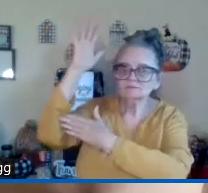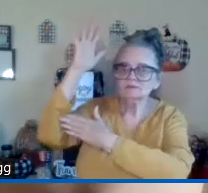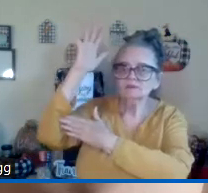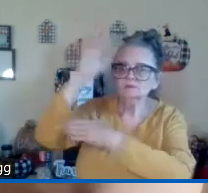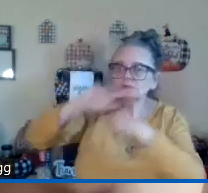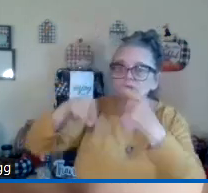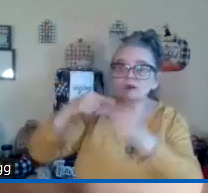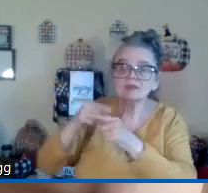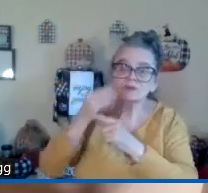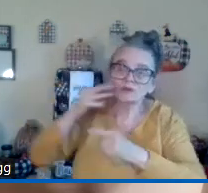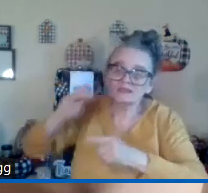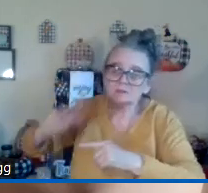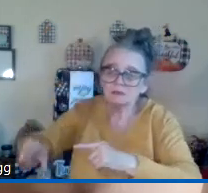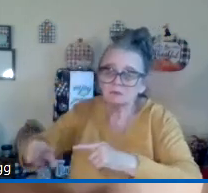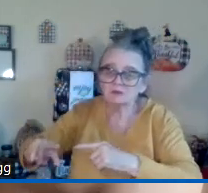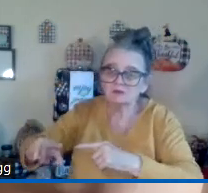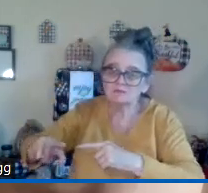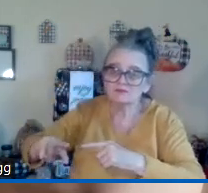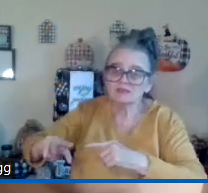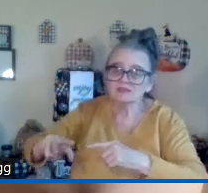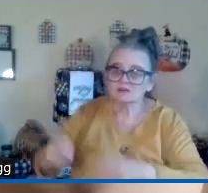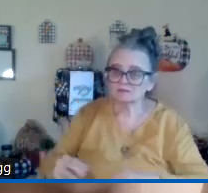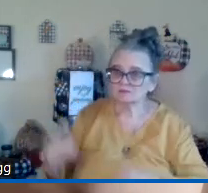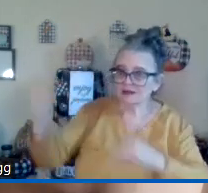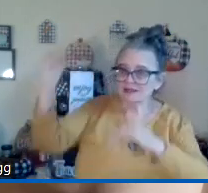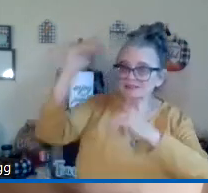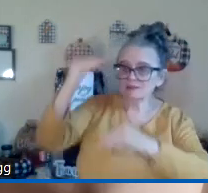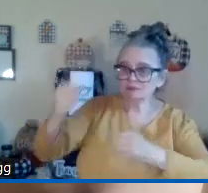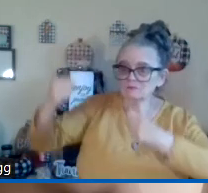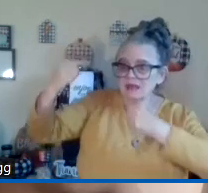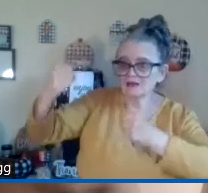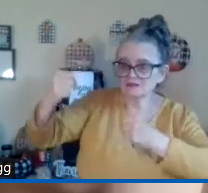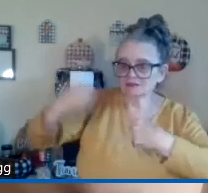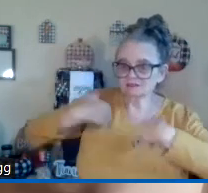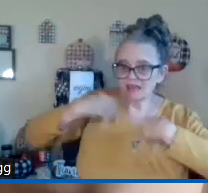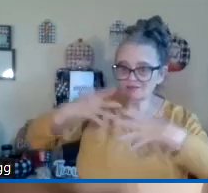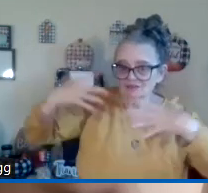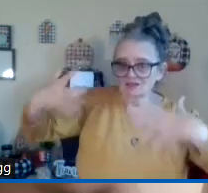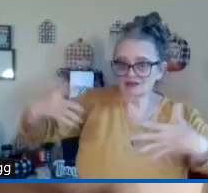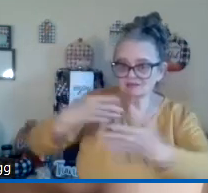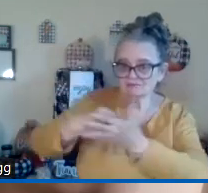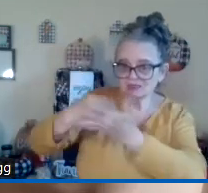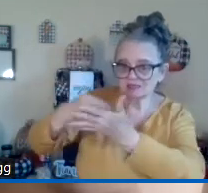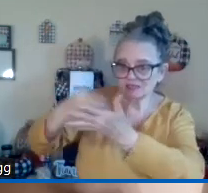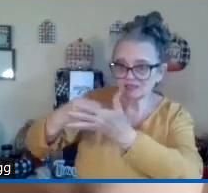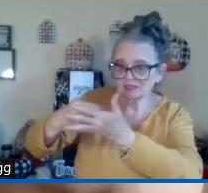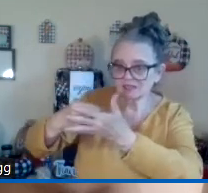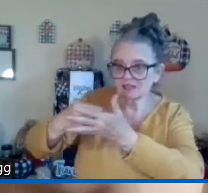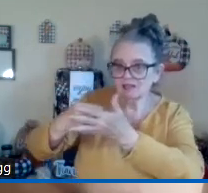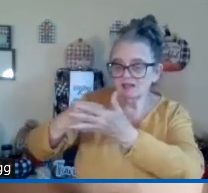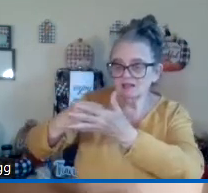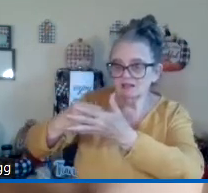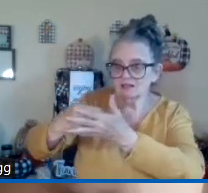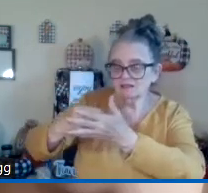glory. But when the wicked people rise up in power and have a lot of money,